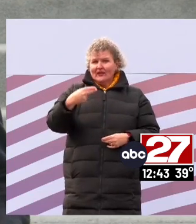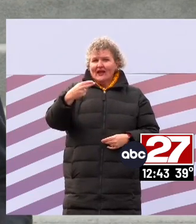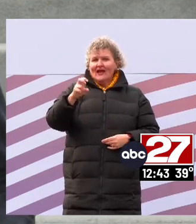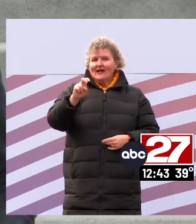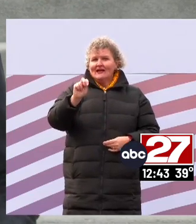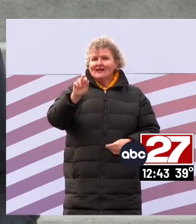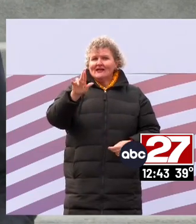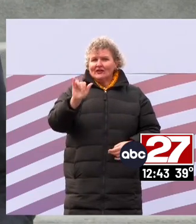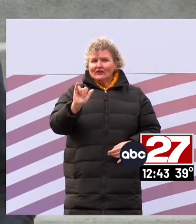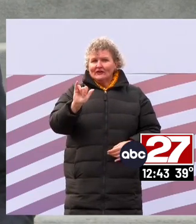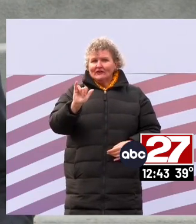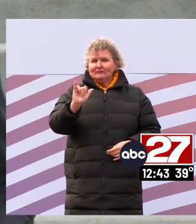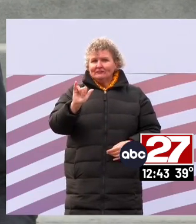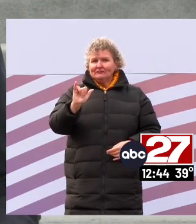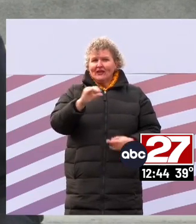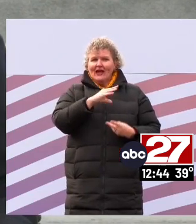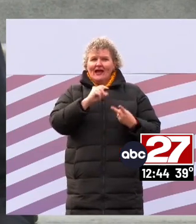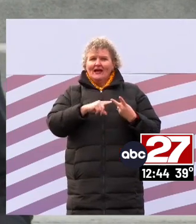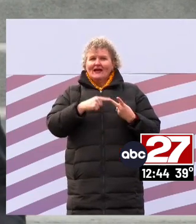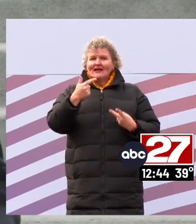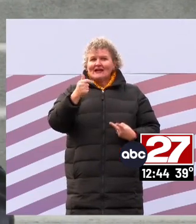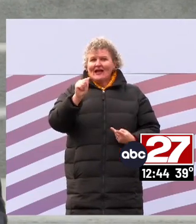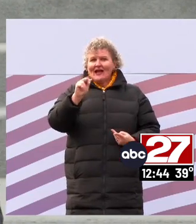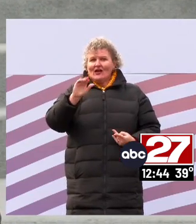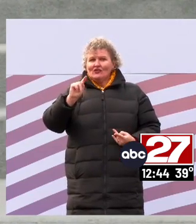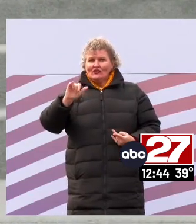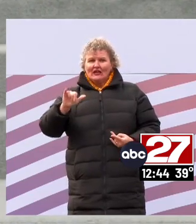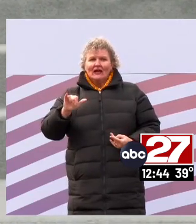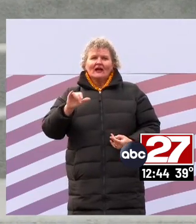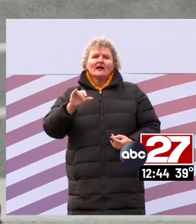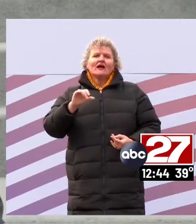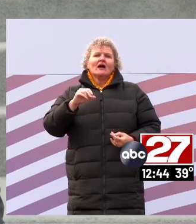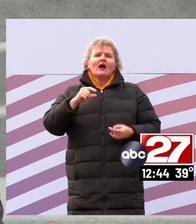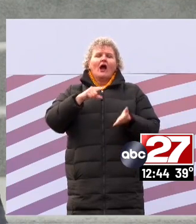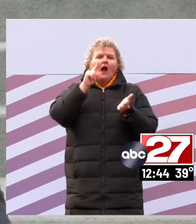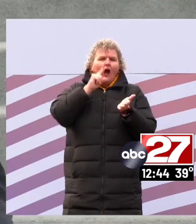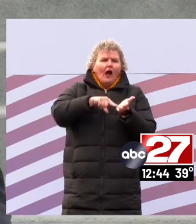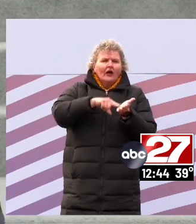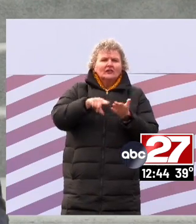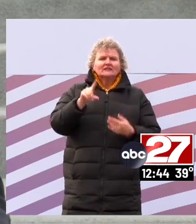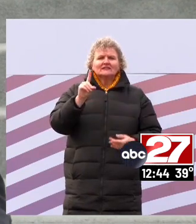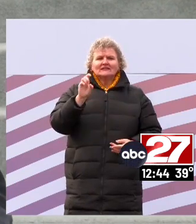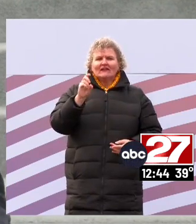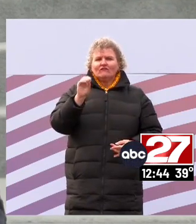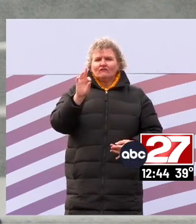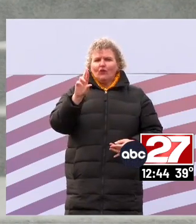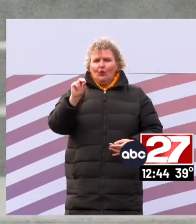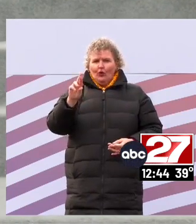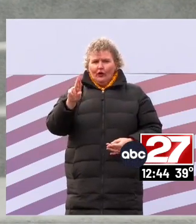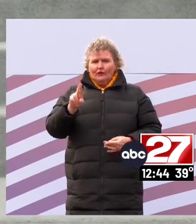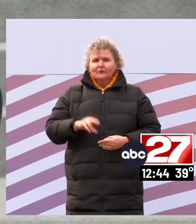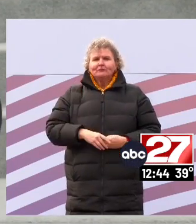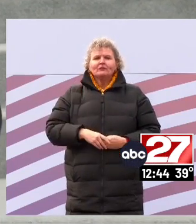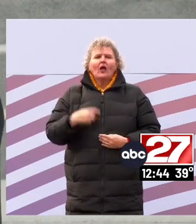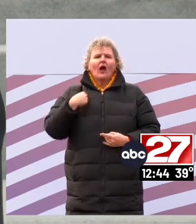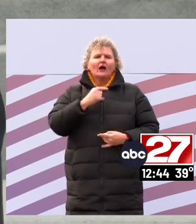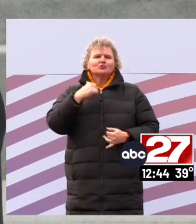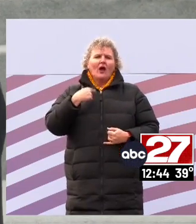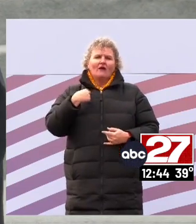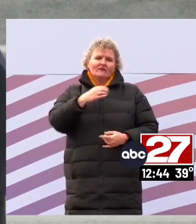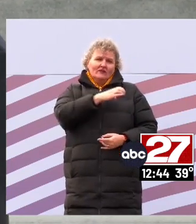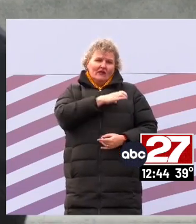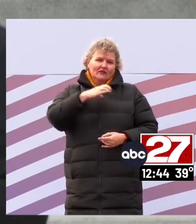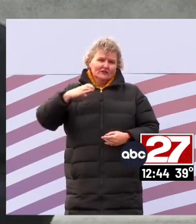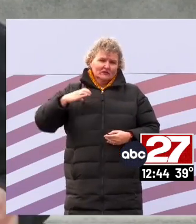General DeFore. And I'm most grateful to have members of our congressional delegation here, led by Senator